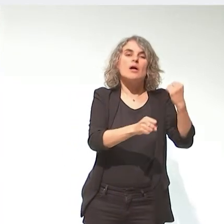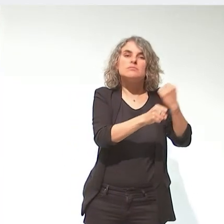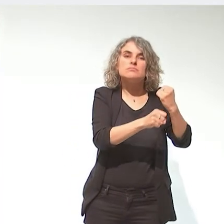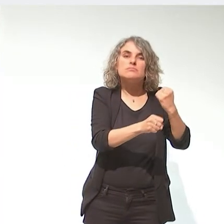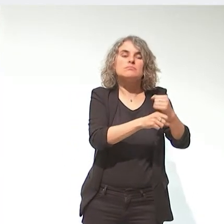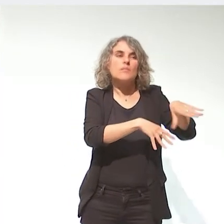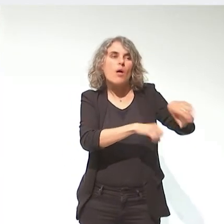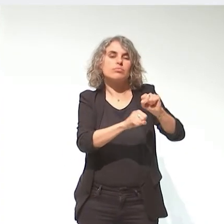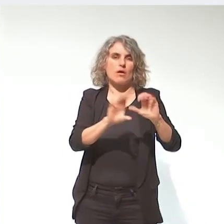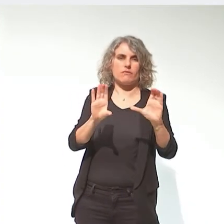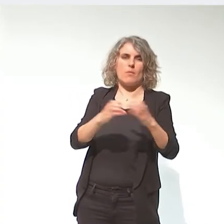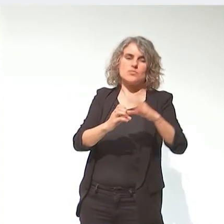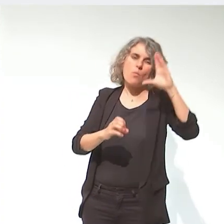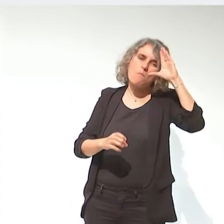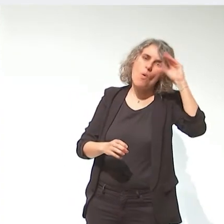and